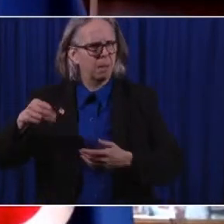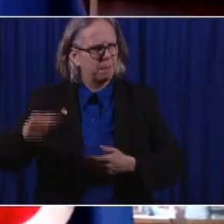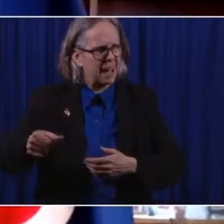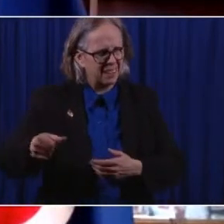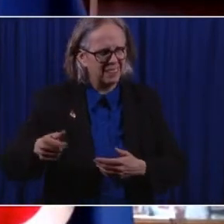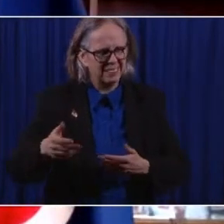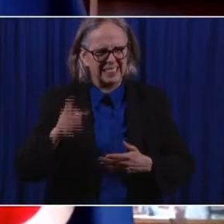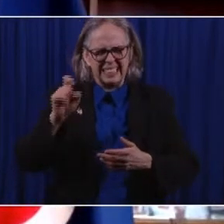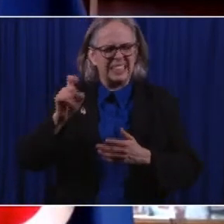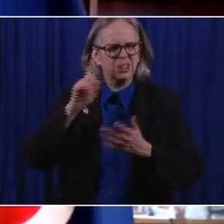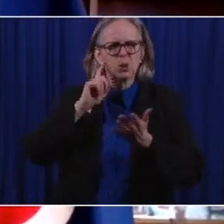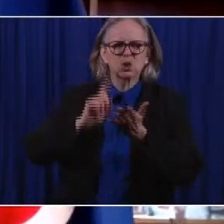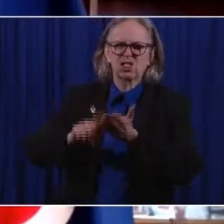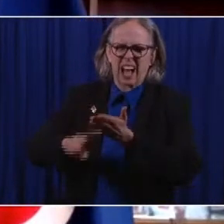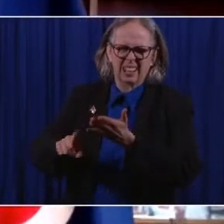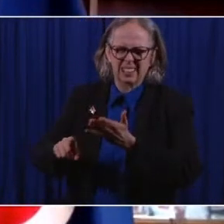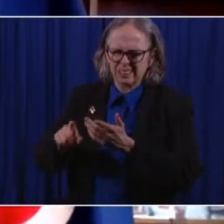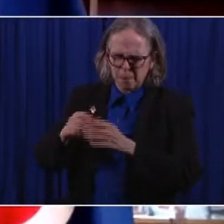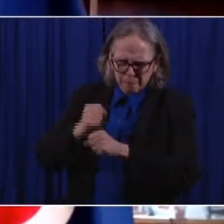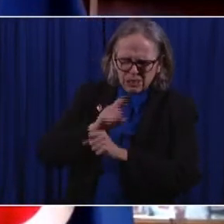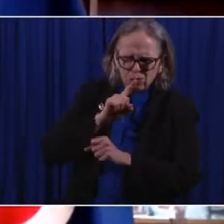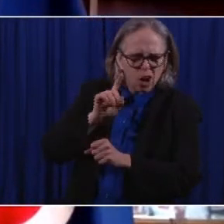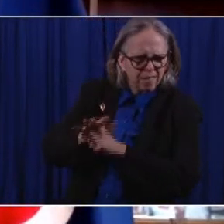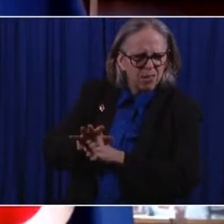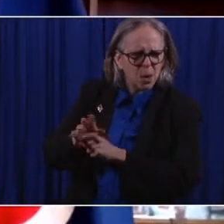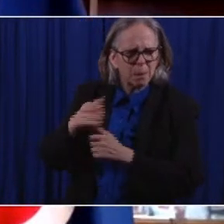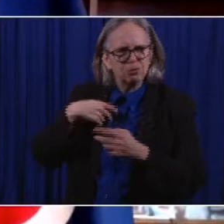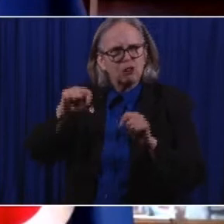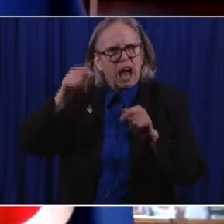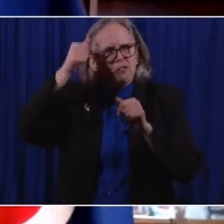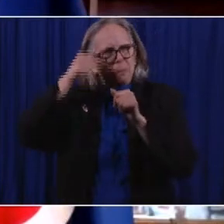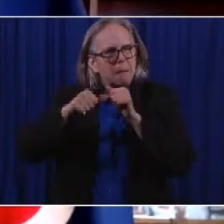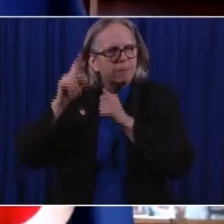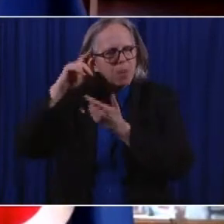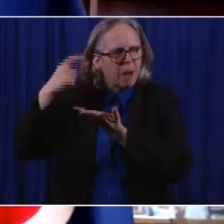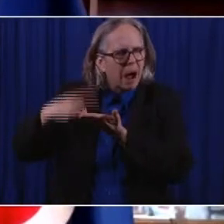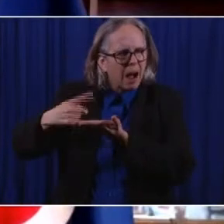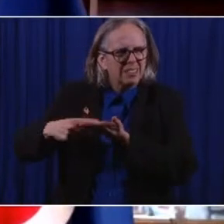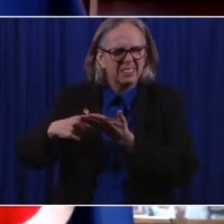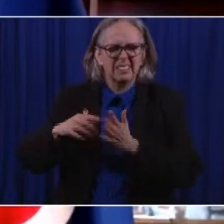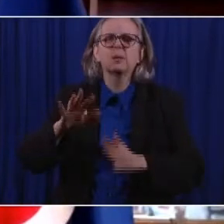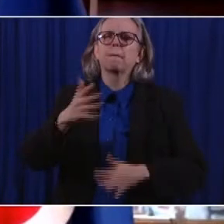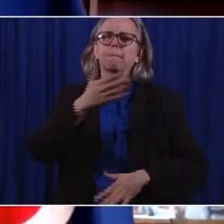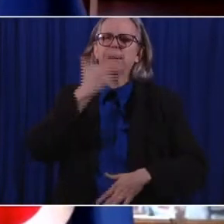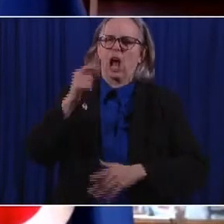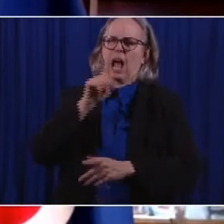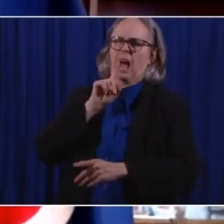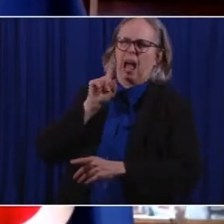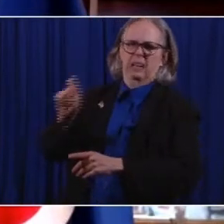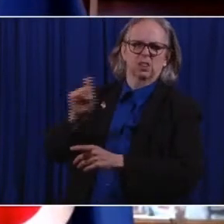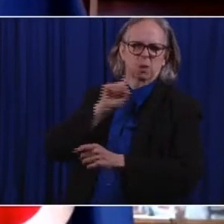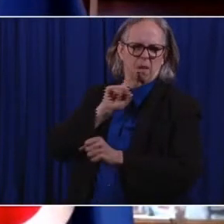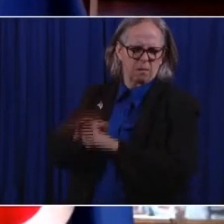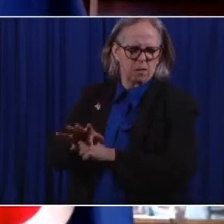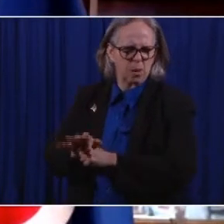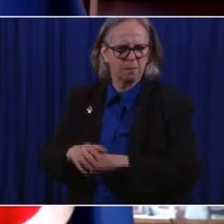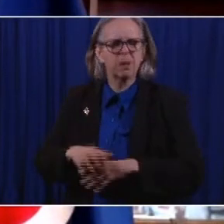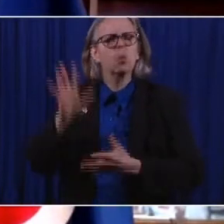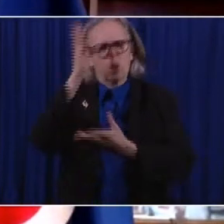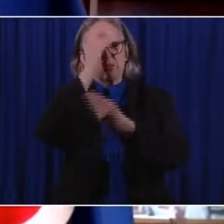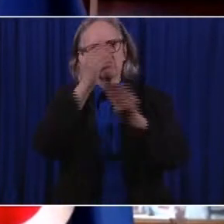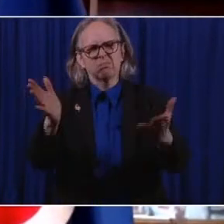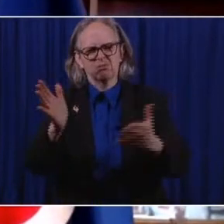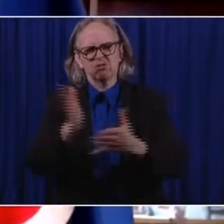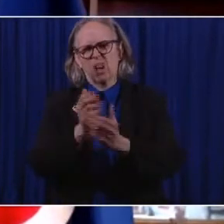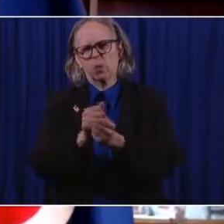from memory the latest information I saw, but Danny, we will have someone from the team get back with you on the exact numbers for that.